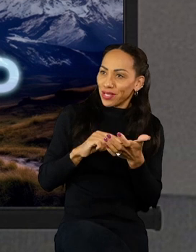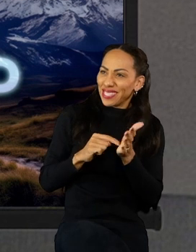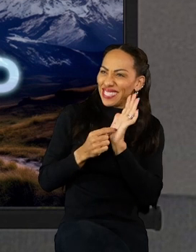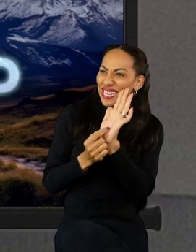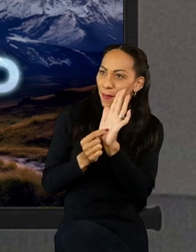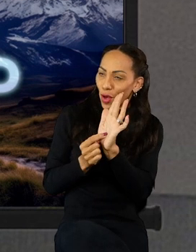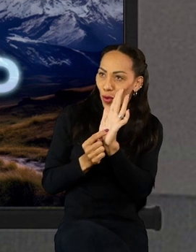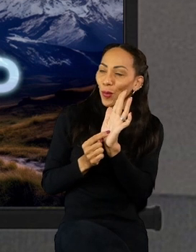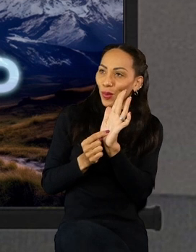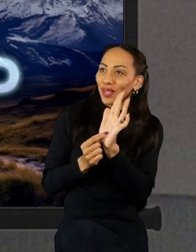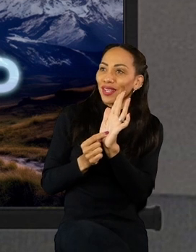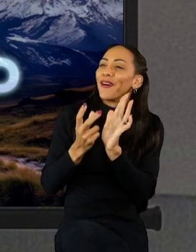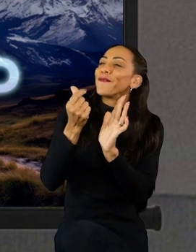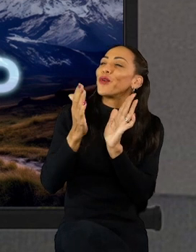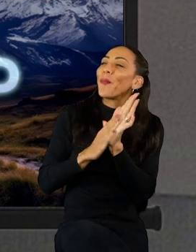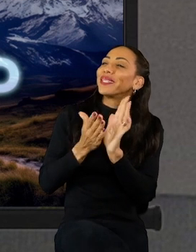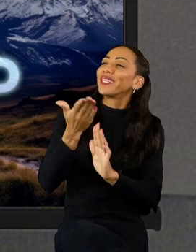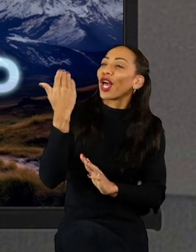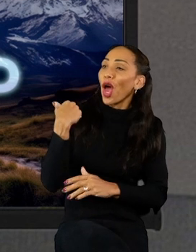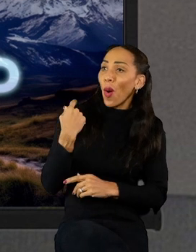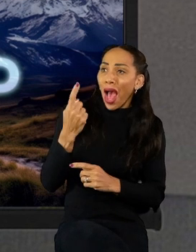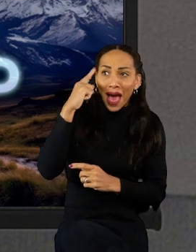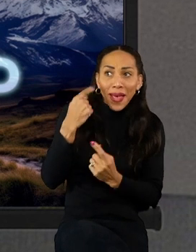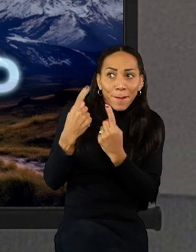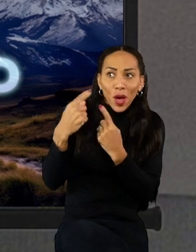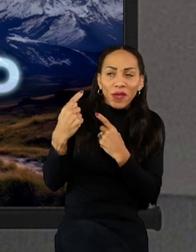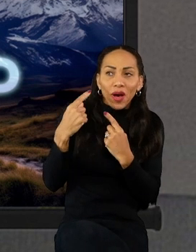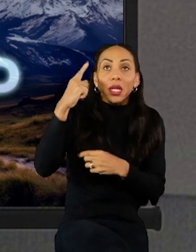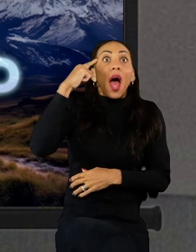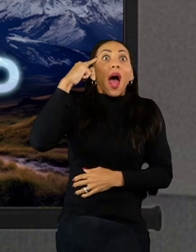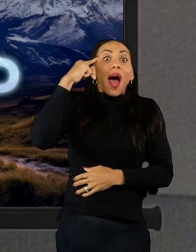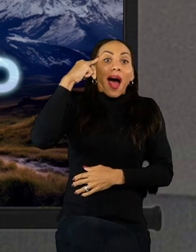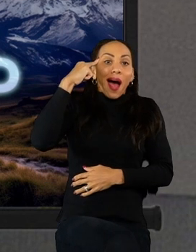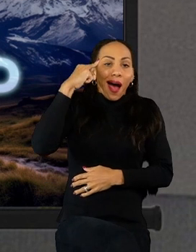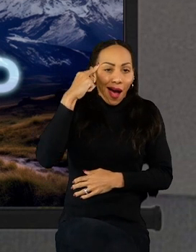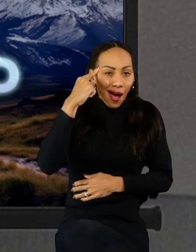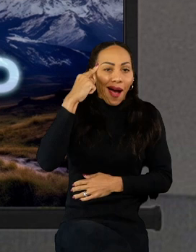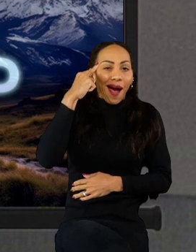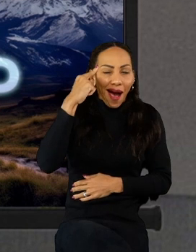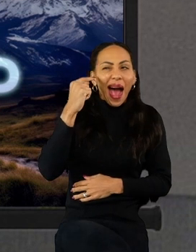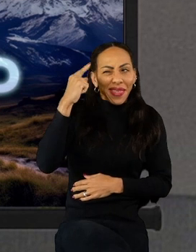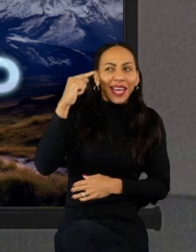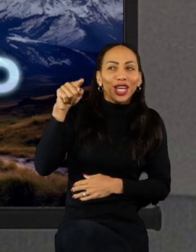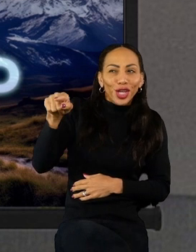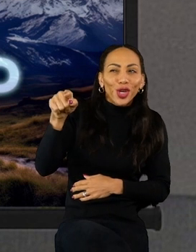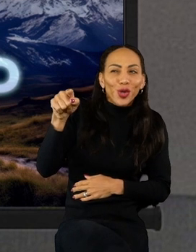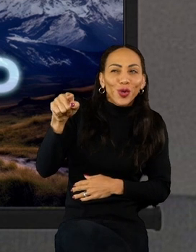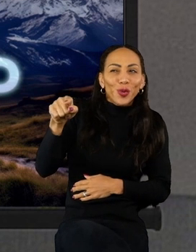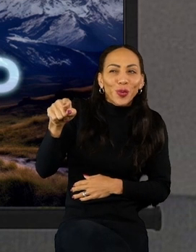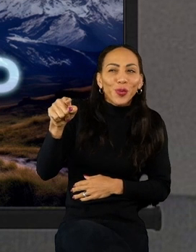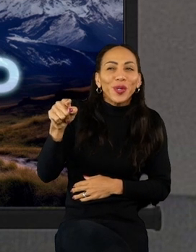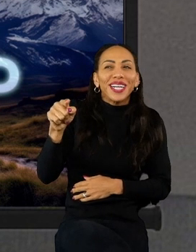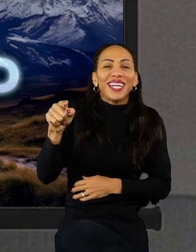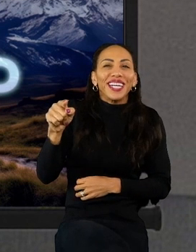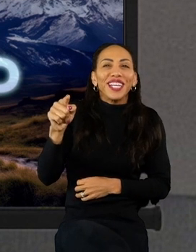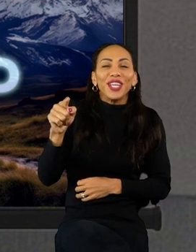was. And it was a bit of a light bulb moment for us, and I think you will have experienced onboarding people to this experience many